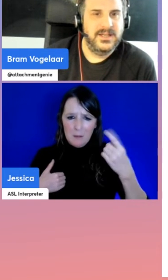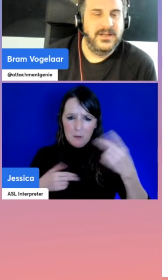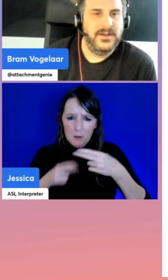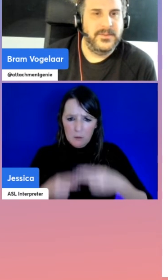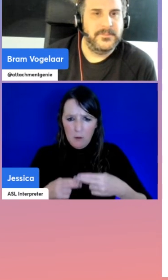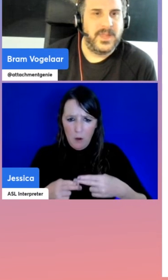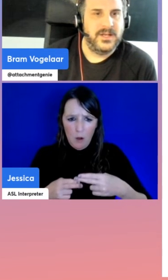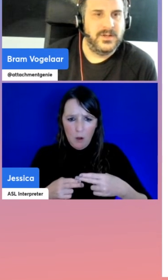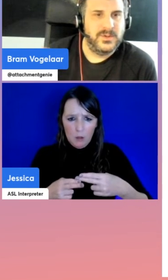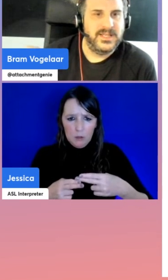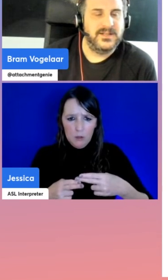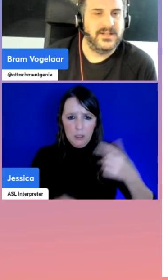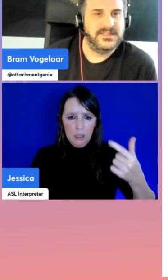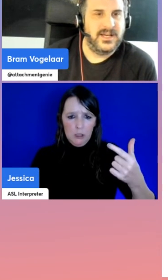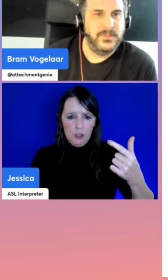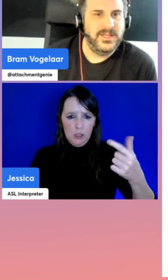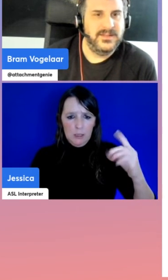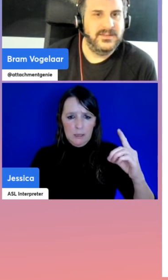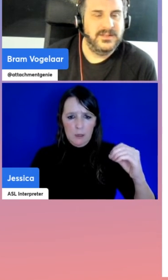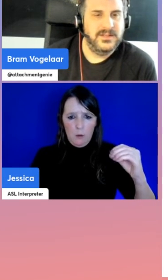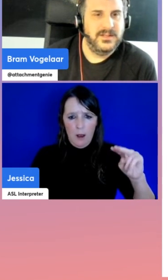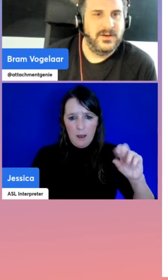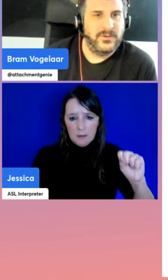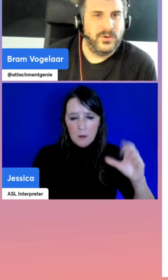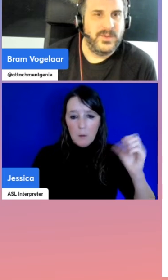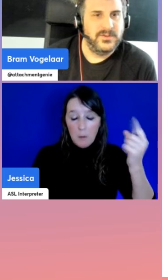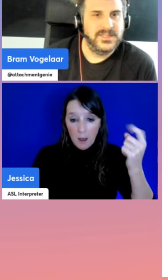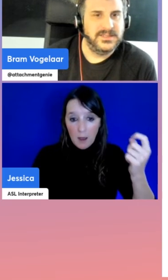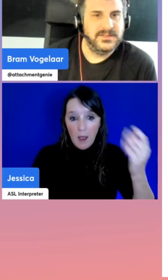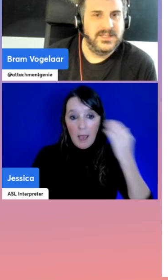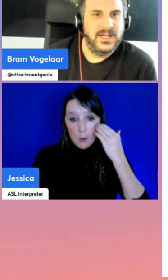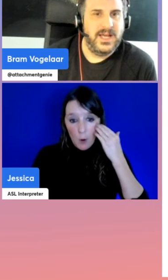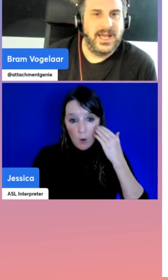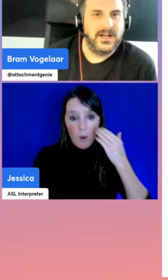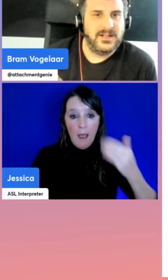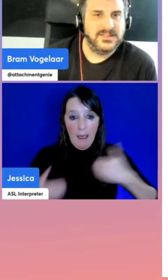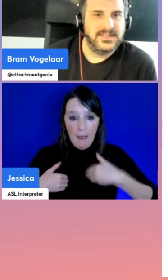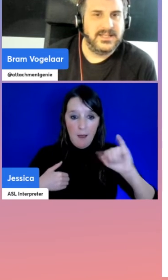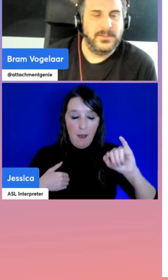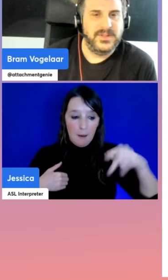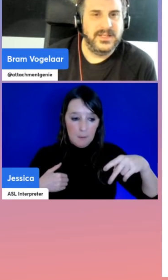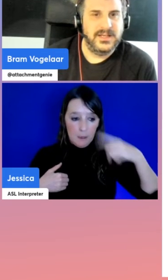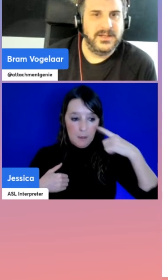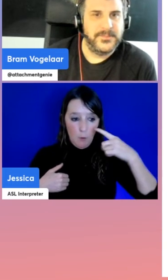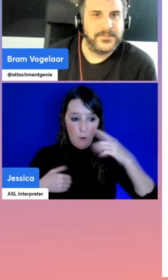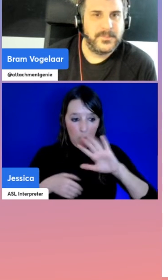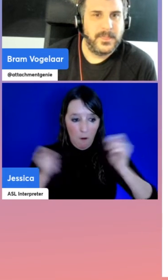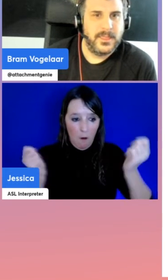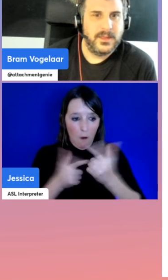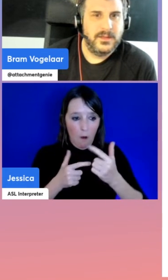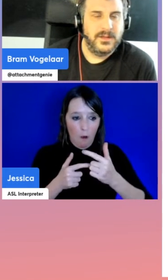say, I know the ingress IPs for all my regions, and I'll set up a